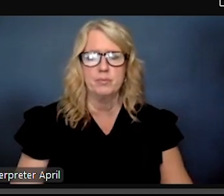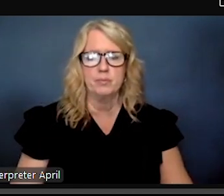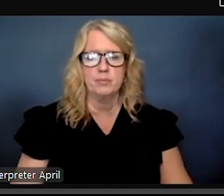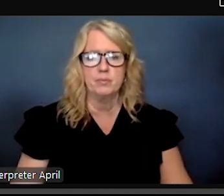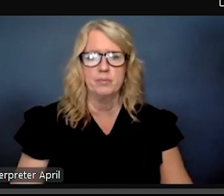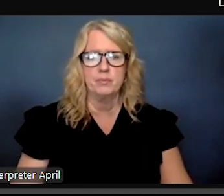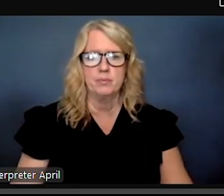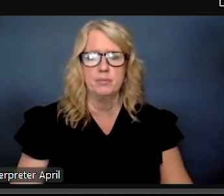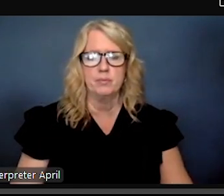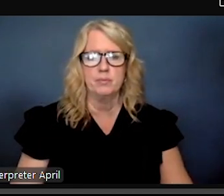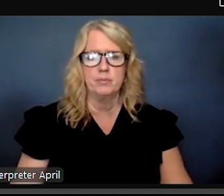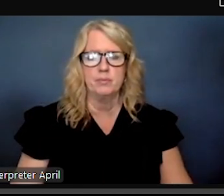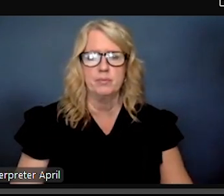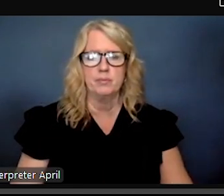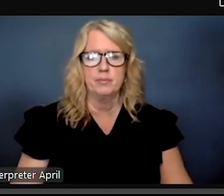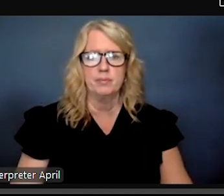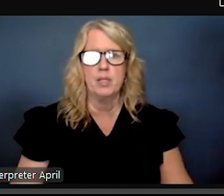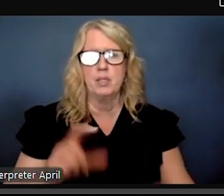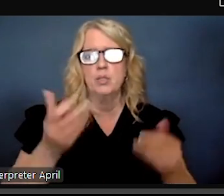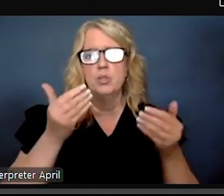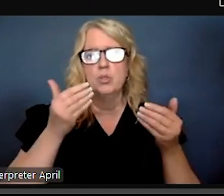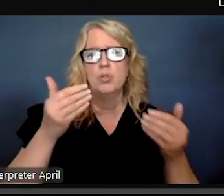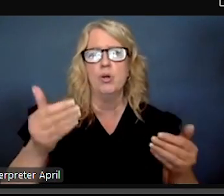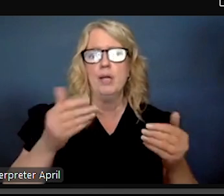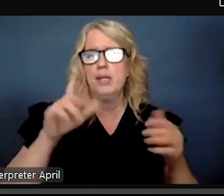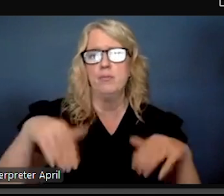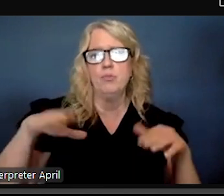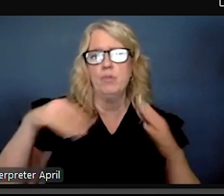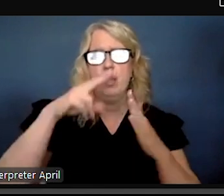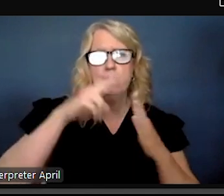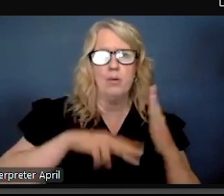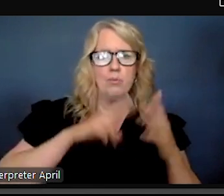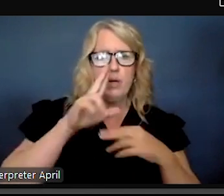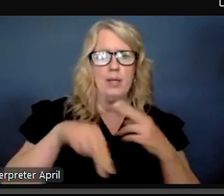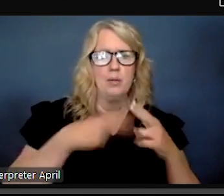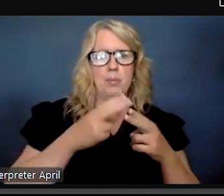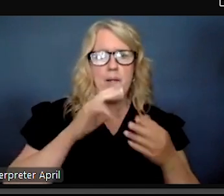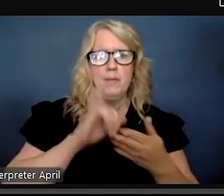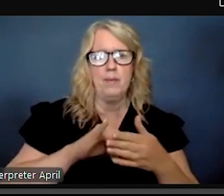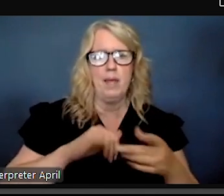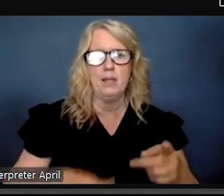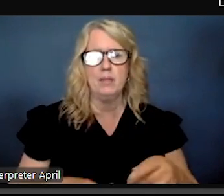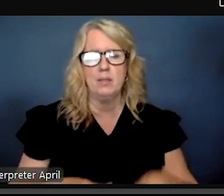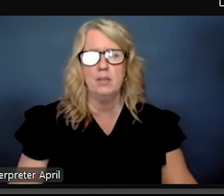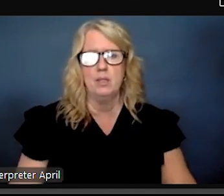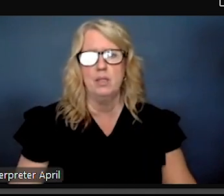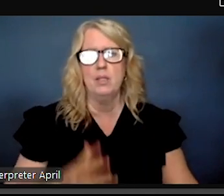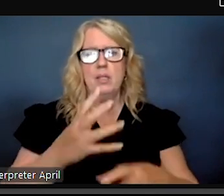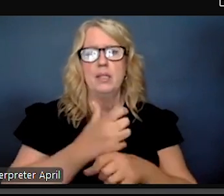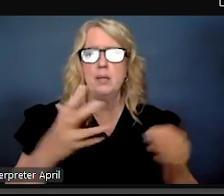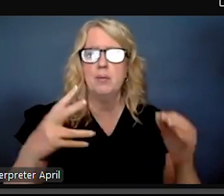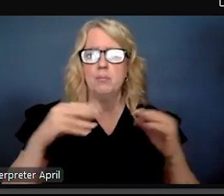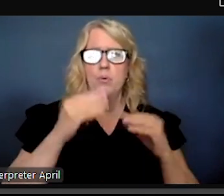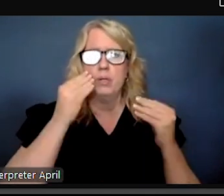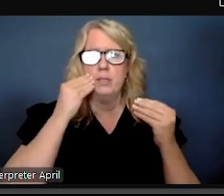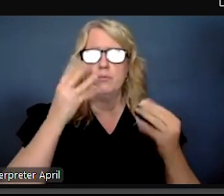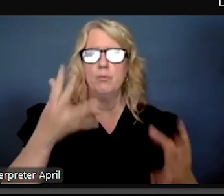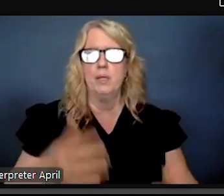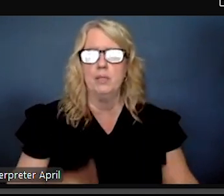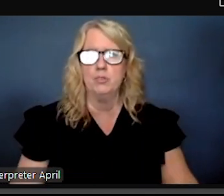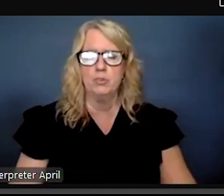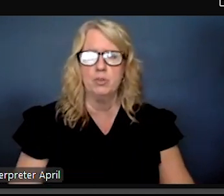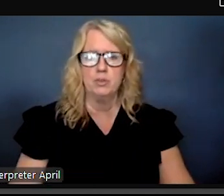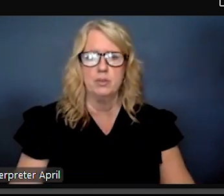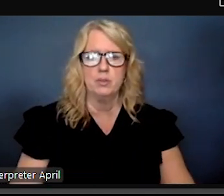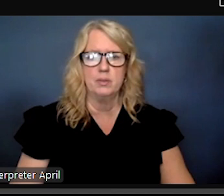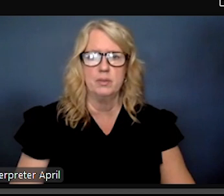So go ahead and if you haven't read about that, take a look and get some more information there.